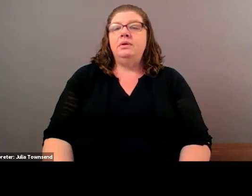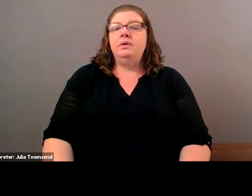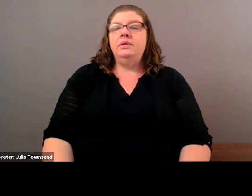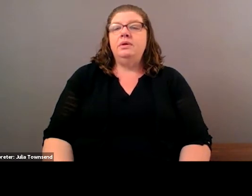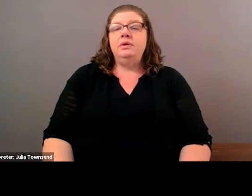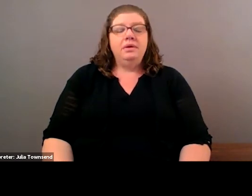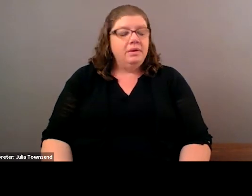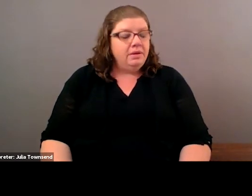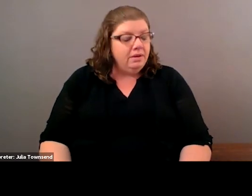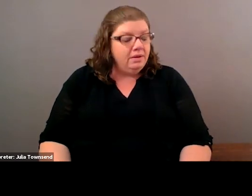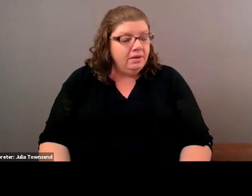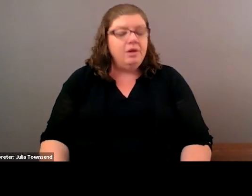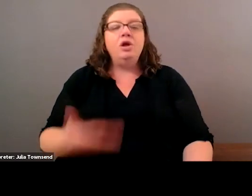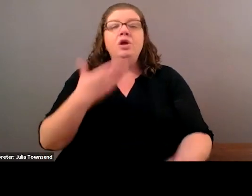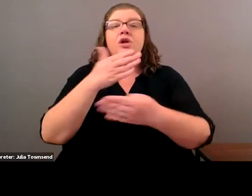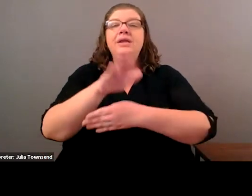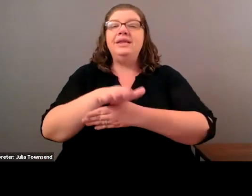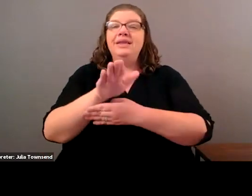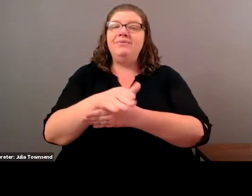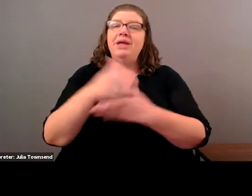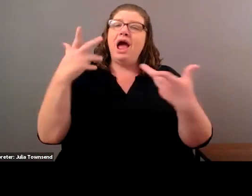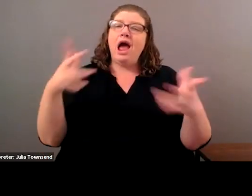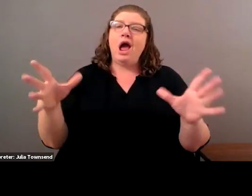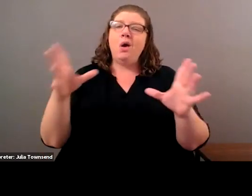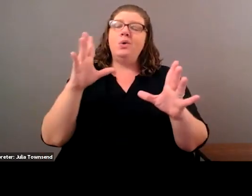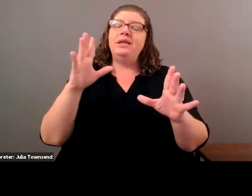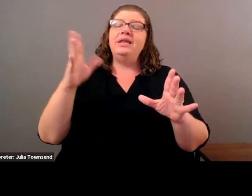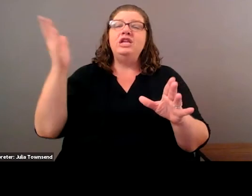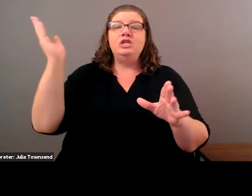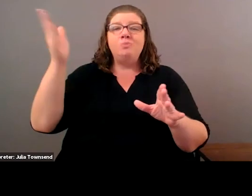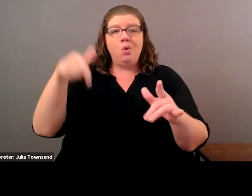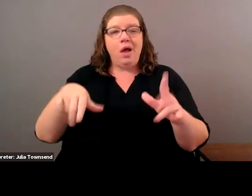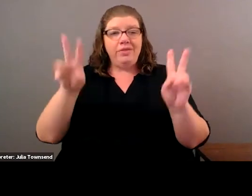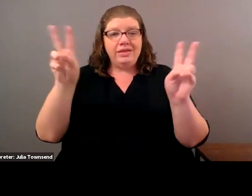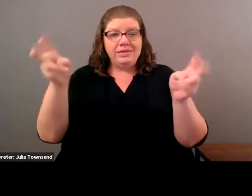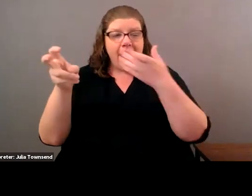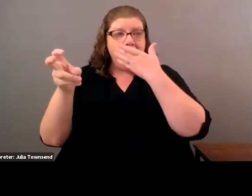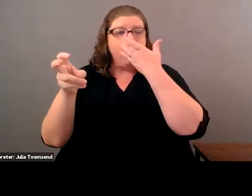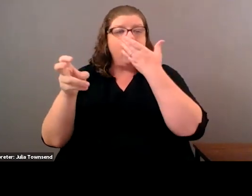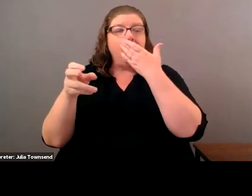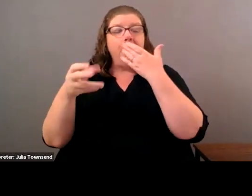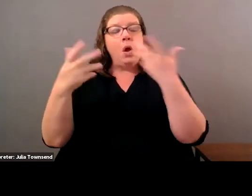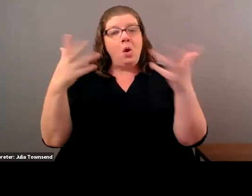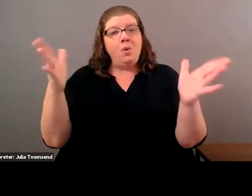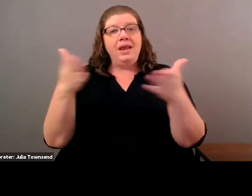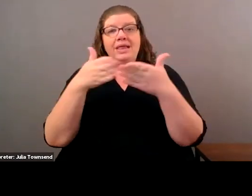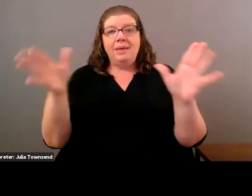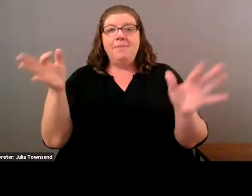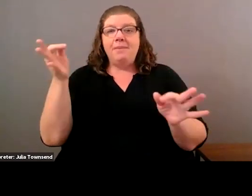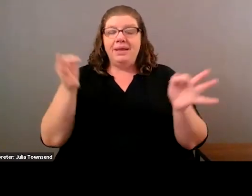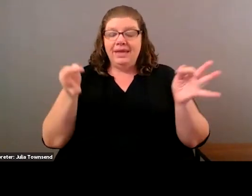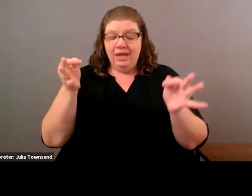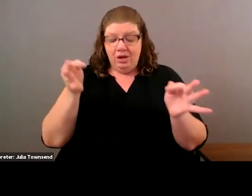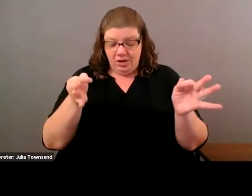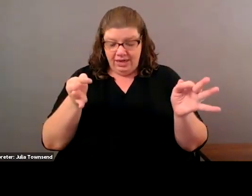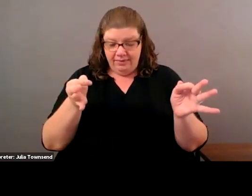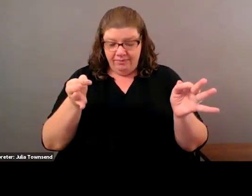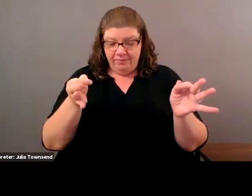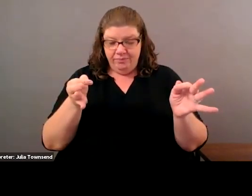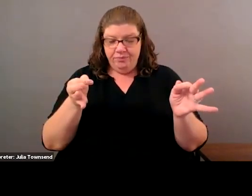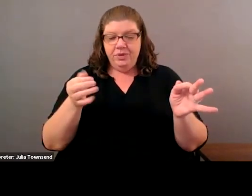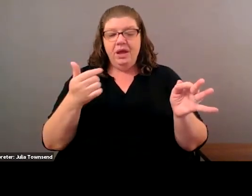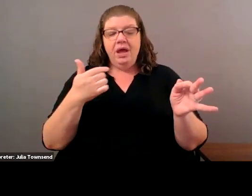Good evening, members of the board. I already spoke on this matter, as you know, in the public hearing.